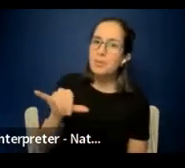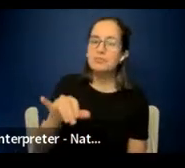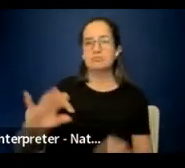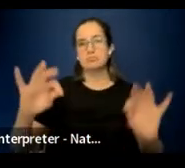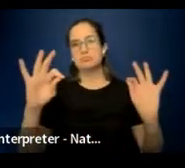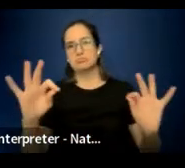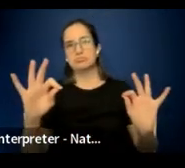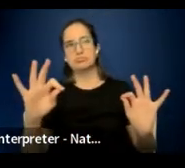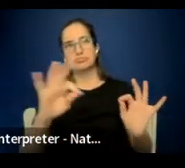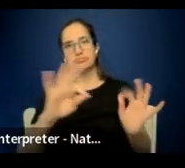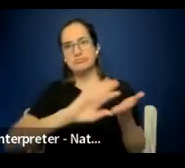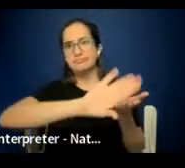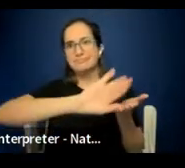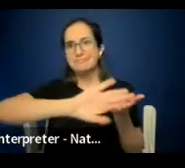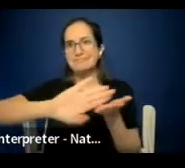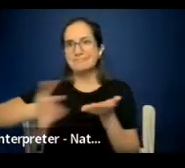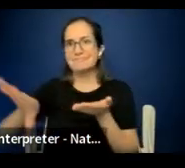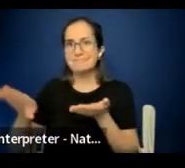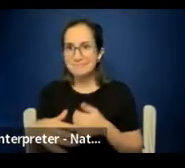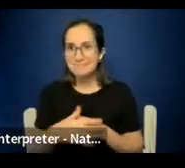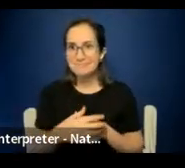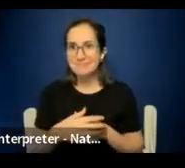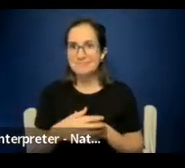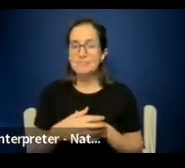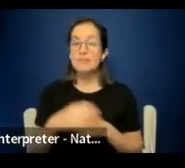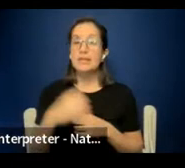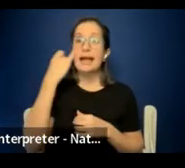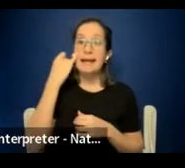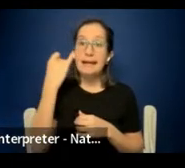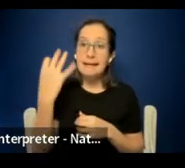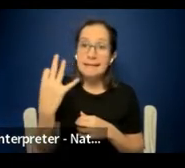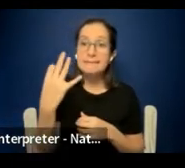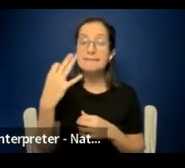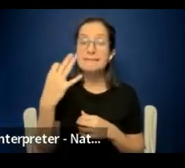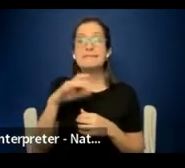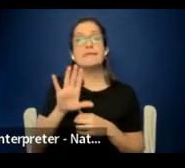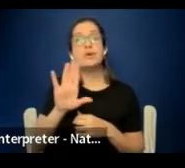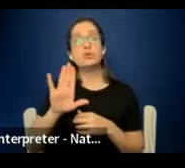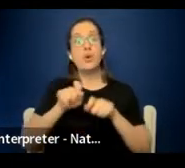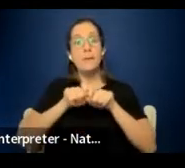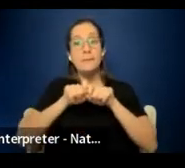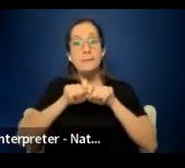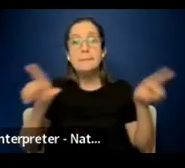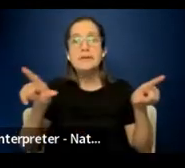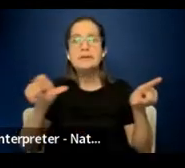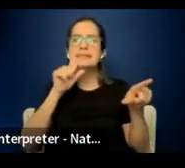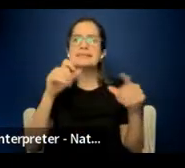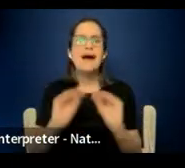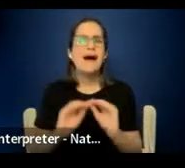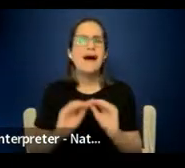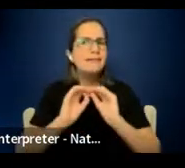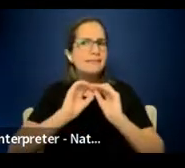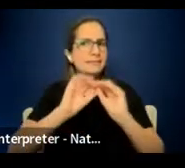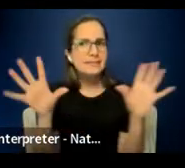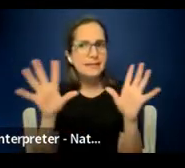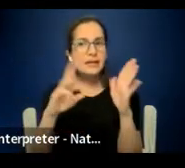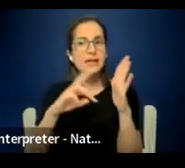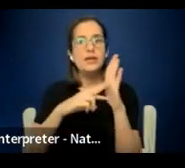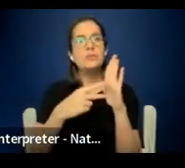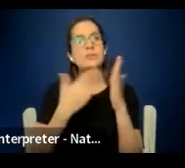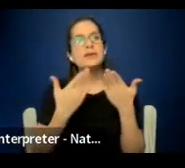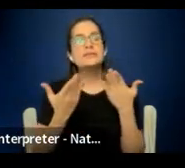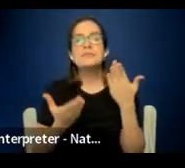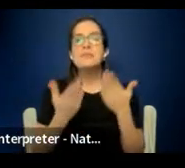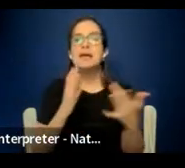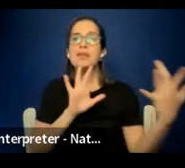time responding to each person that reaches out and says, oh, actually, I'm going on vacation in April for a month, so I would not be